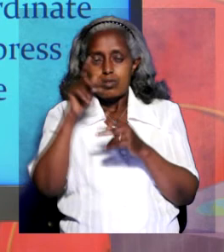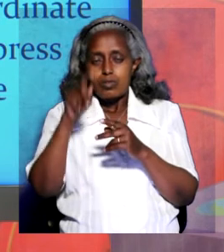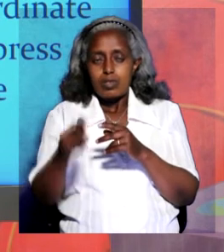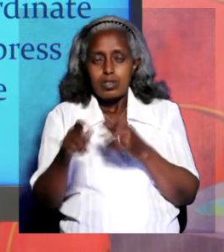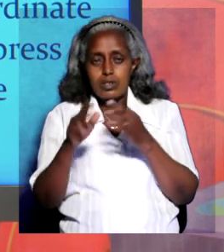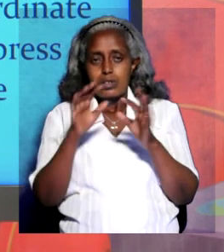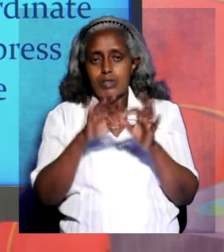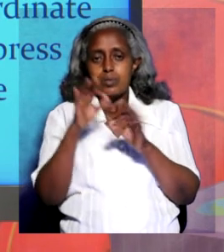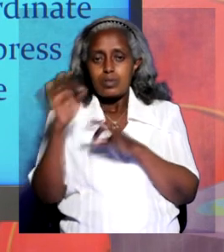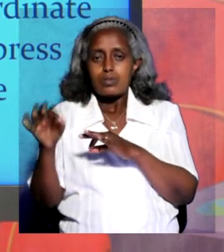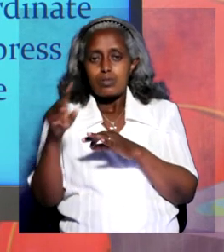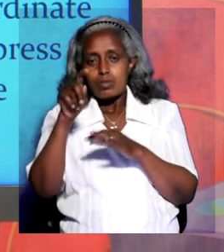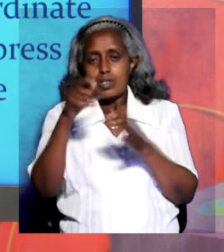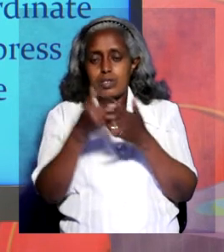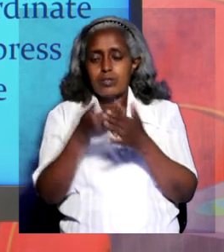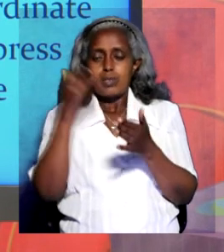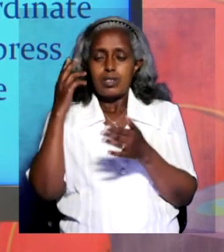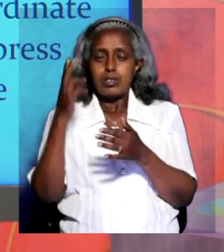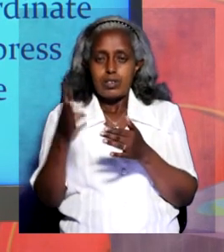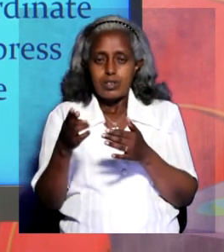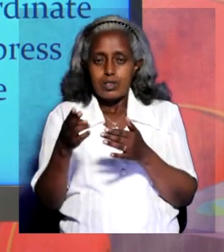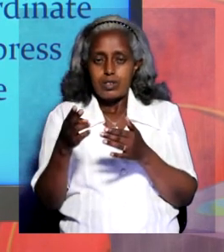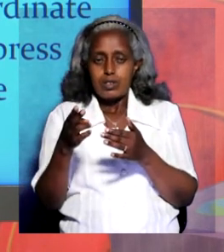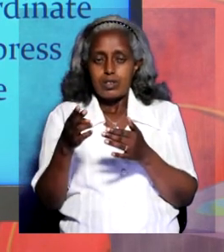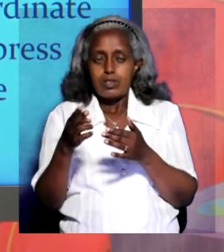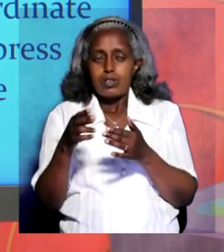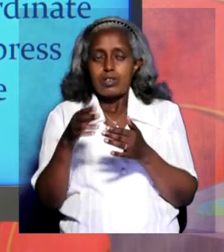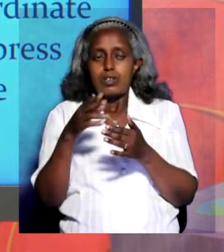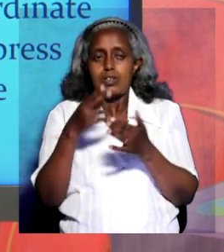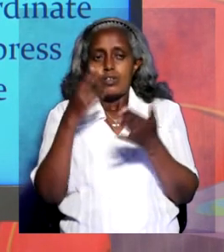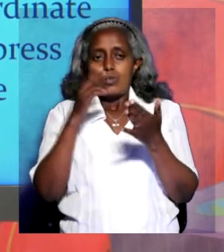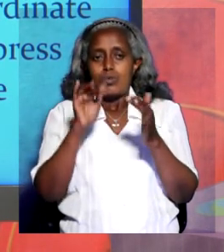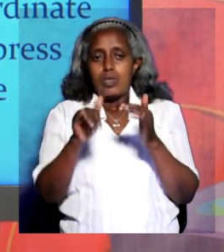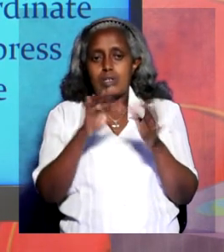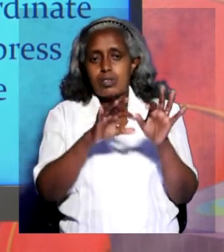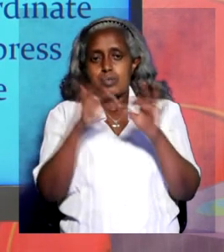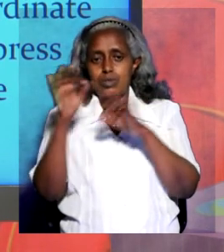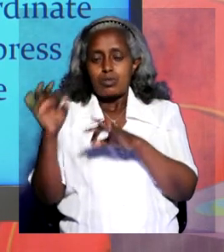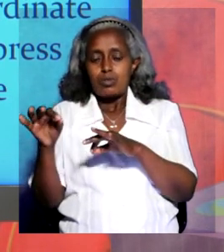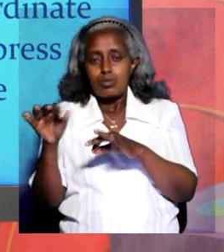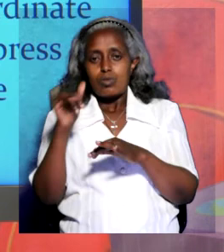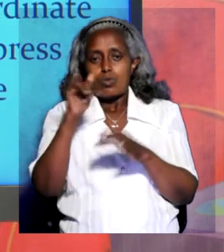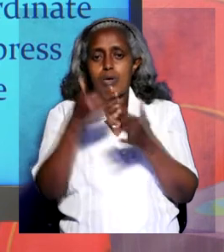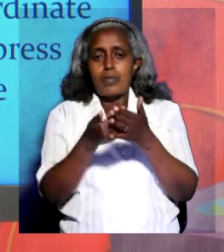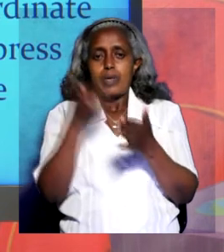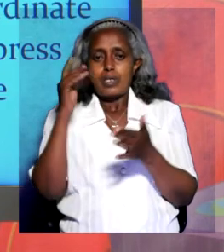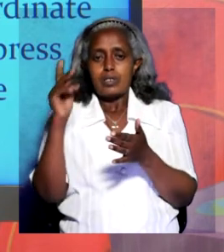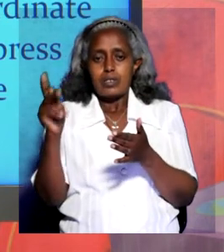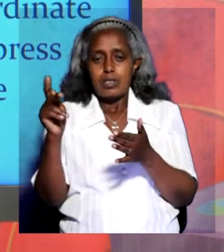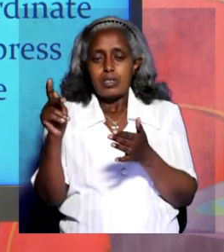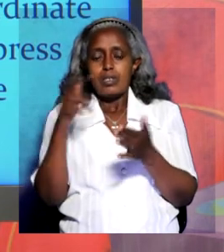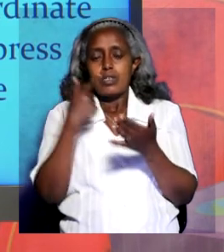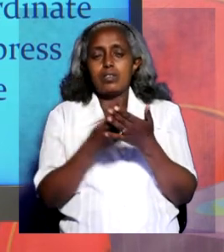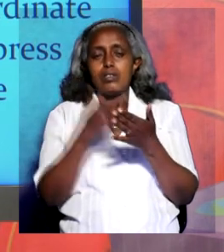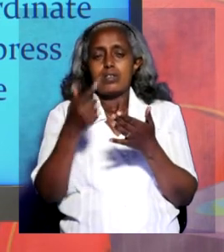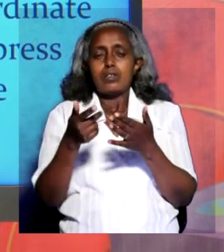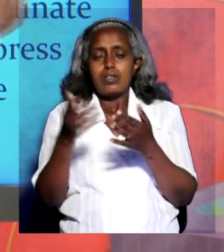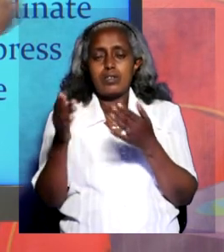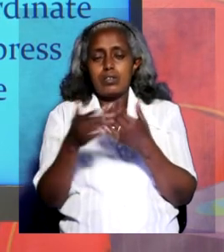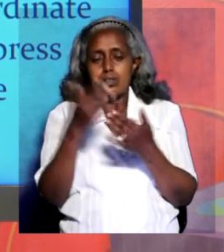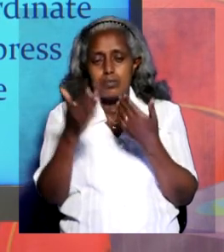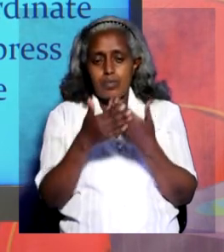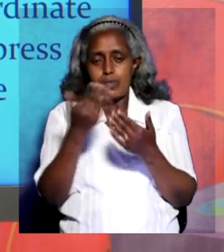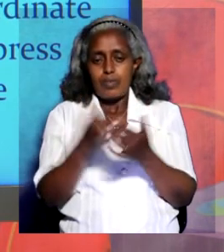you substitute x minus h. And in place of y, you substitute y minus k. And then you